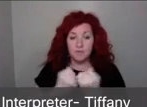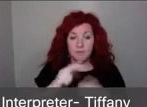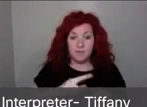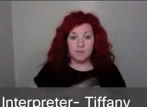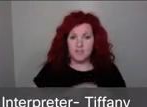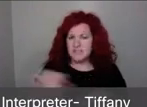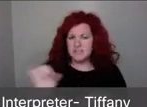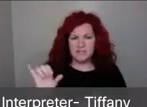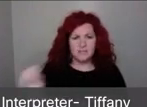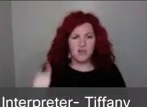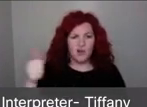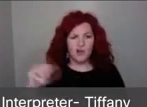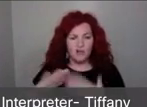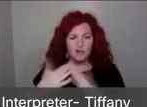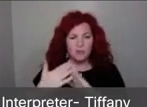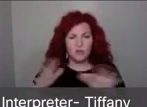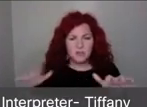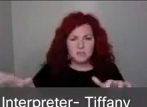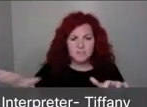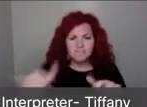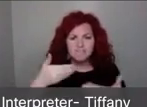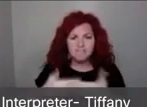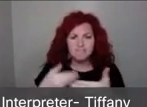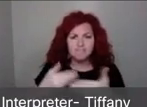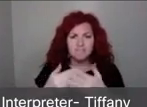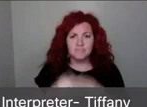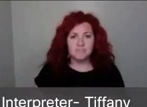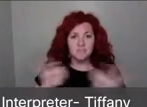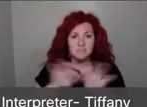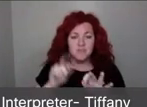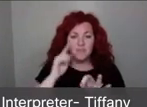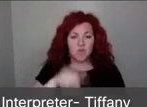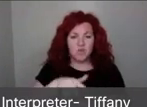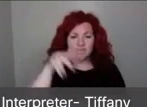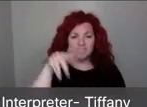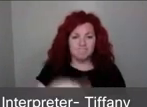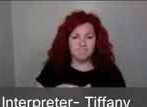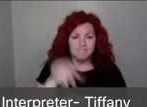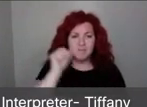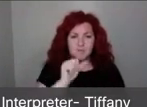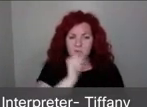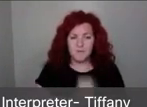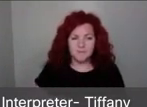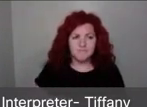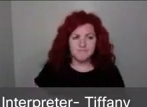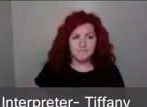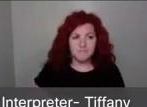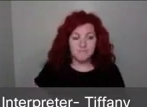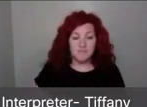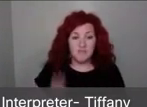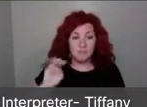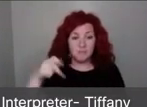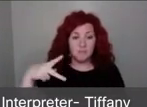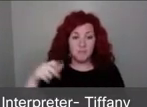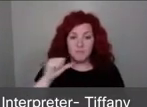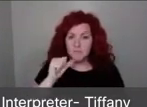our neighboring communities, are integral to the fabric of Arizona, and these maps do not represent